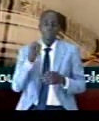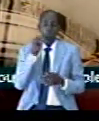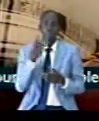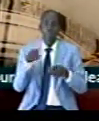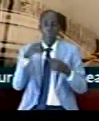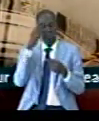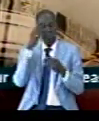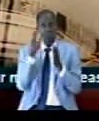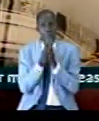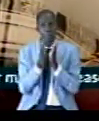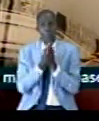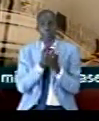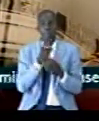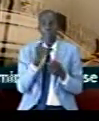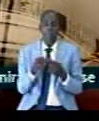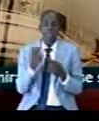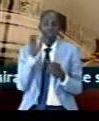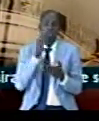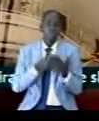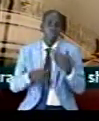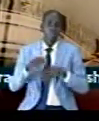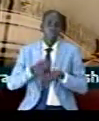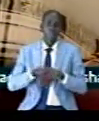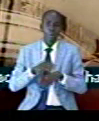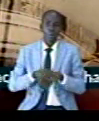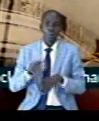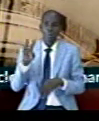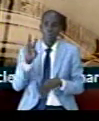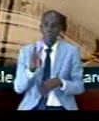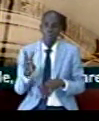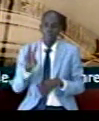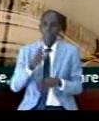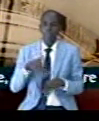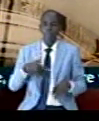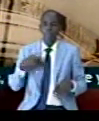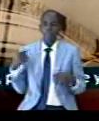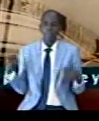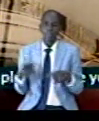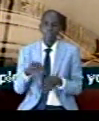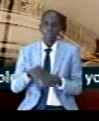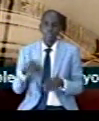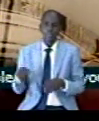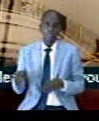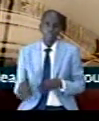So when she came back on Wednesday, she complained of pain in the legs.